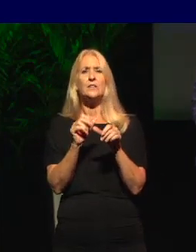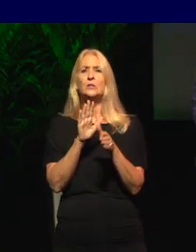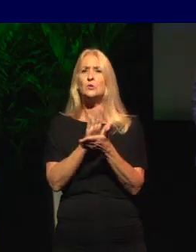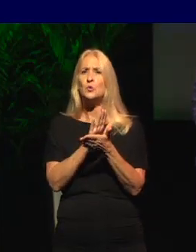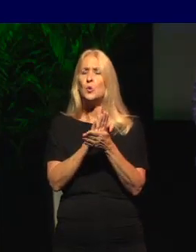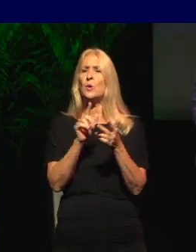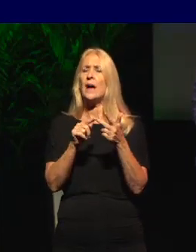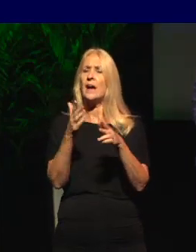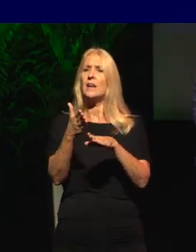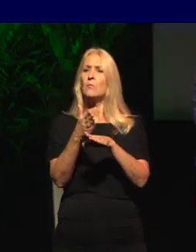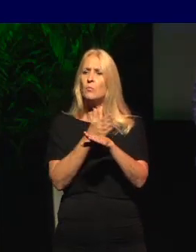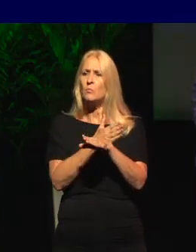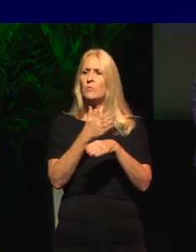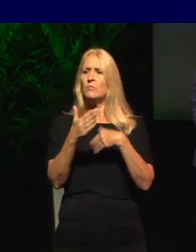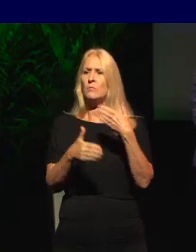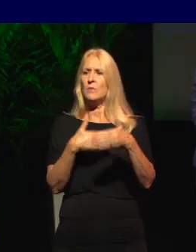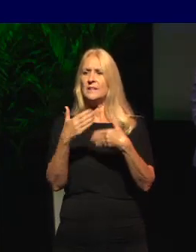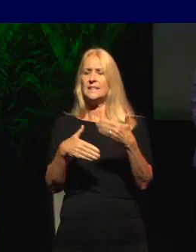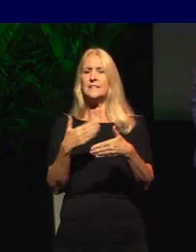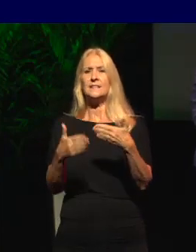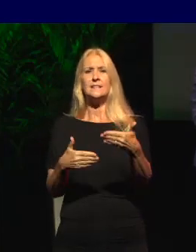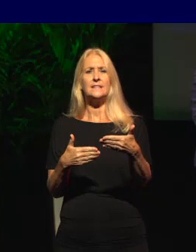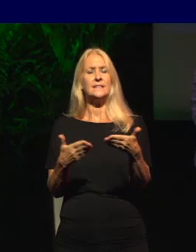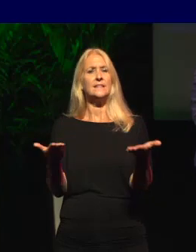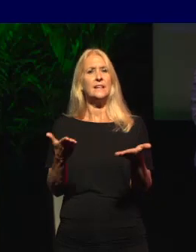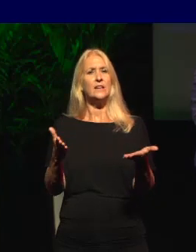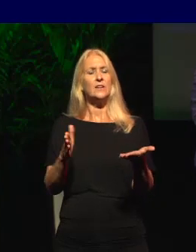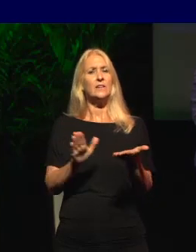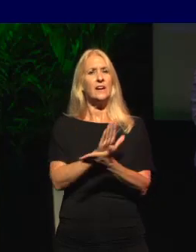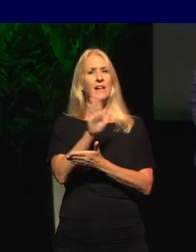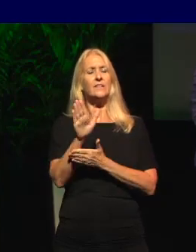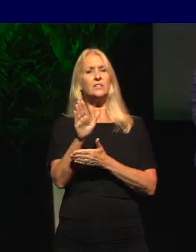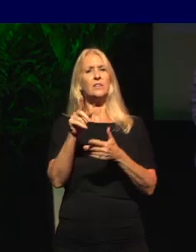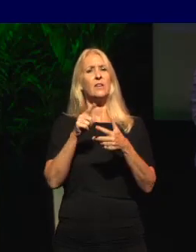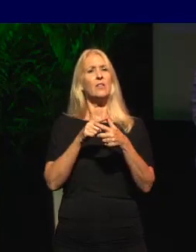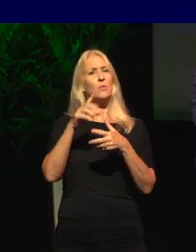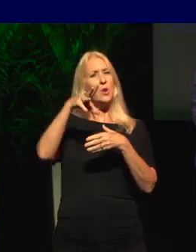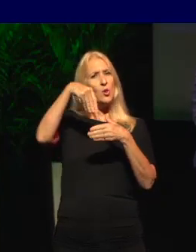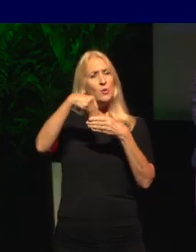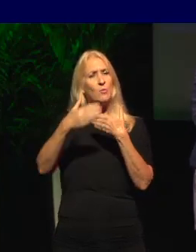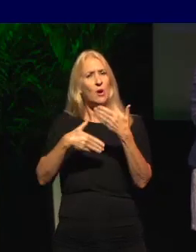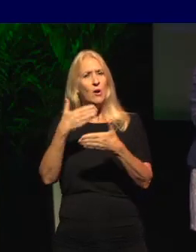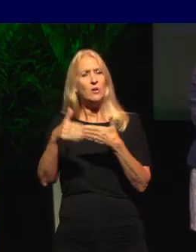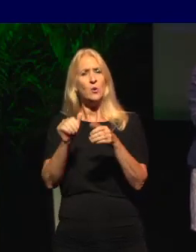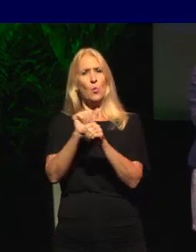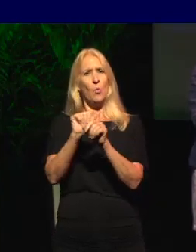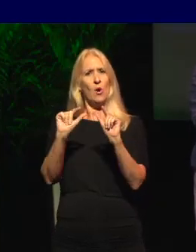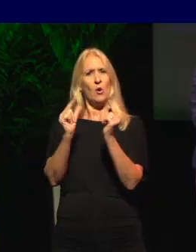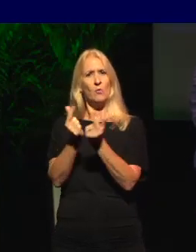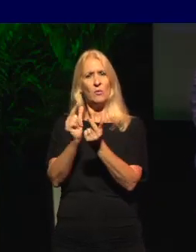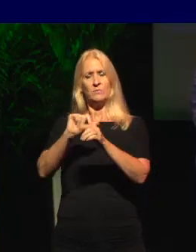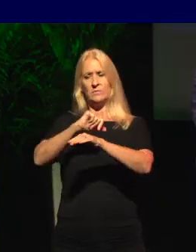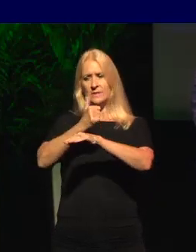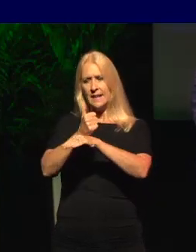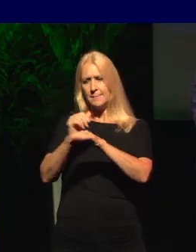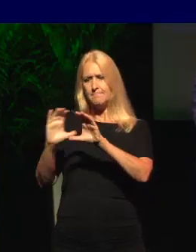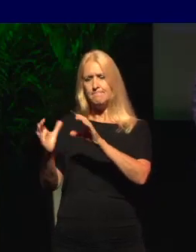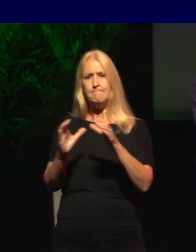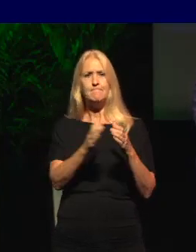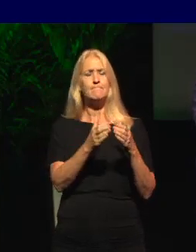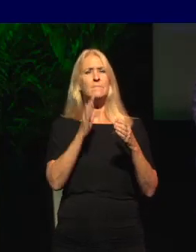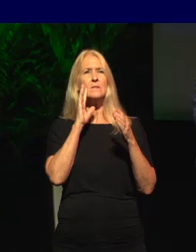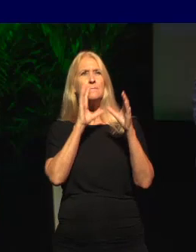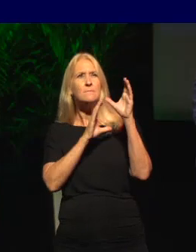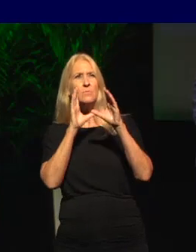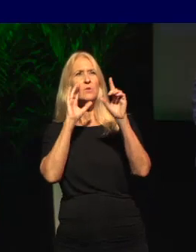our processes at the institution. Through an inclusive process, work groups were convened to explore goals and objectives